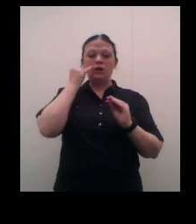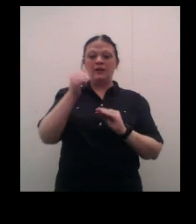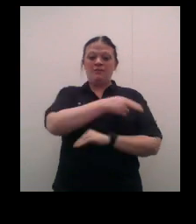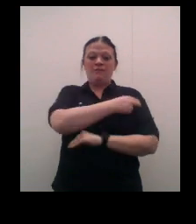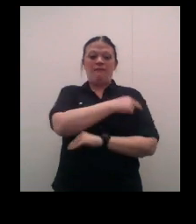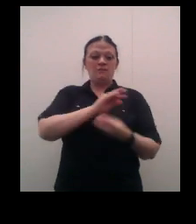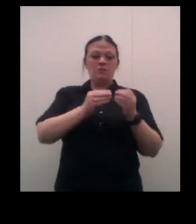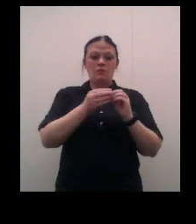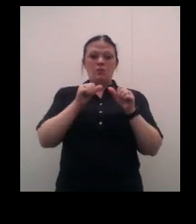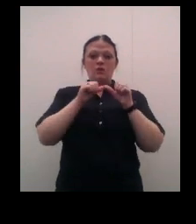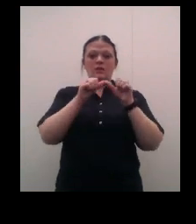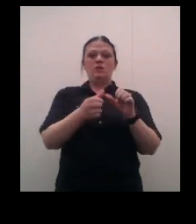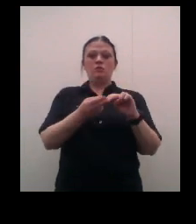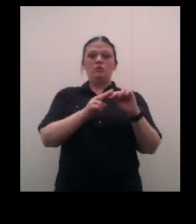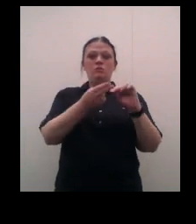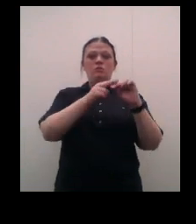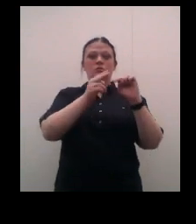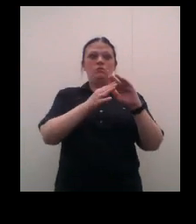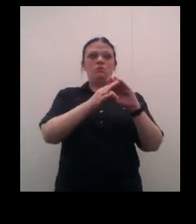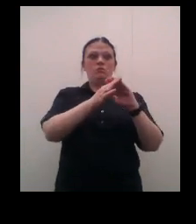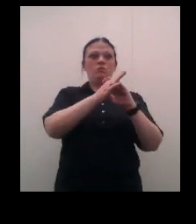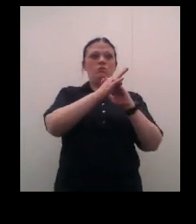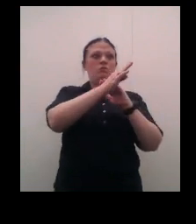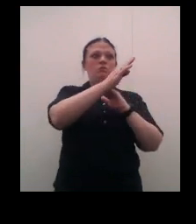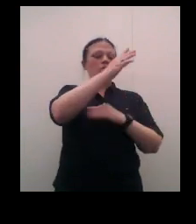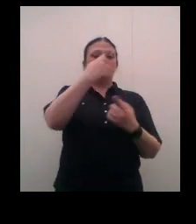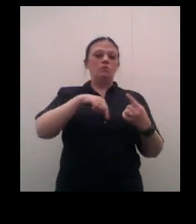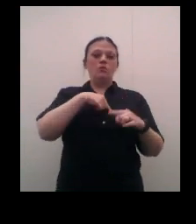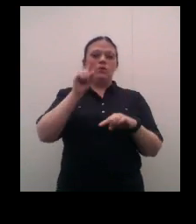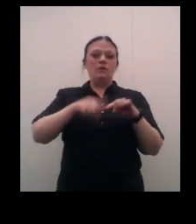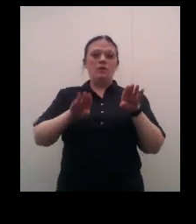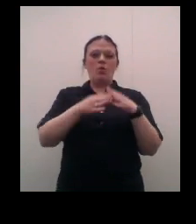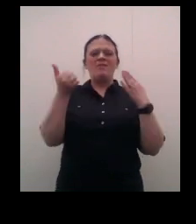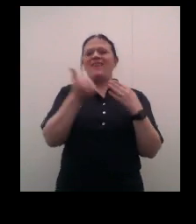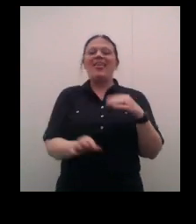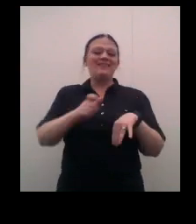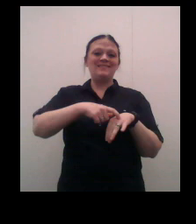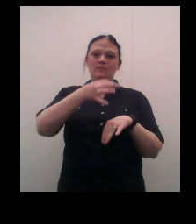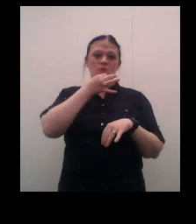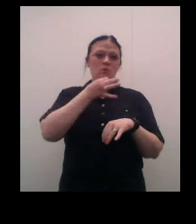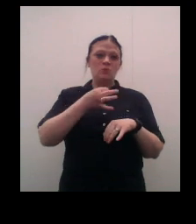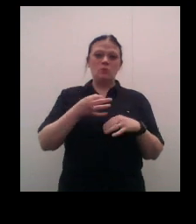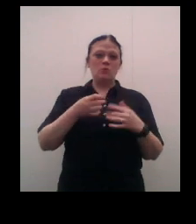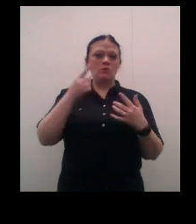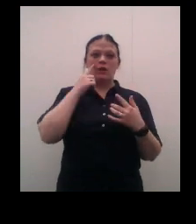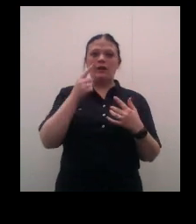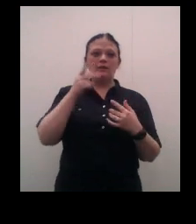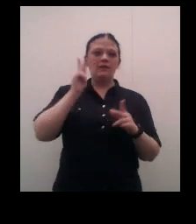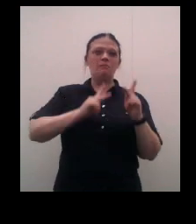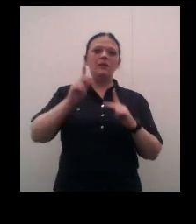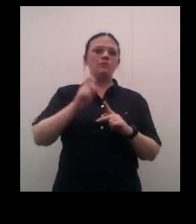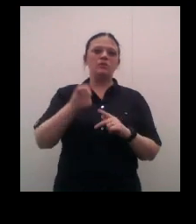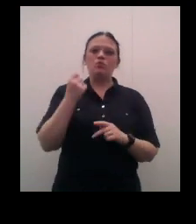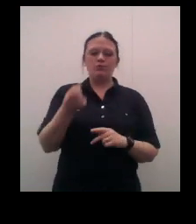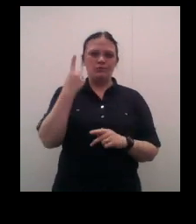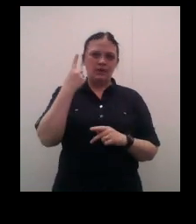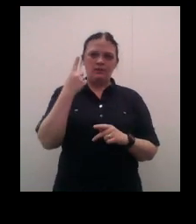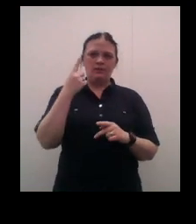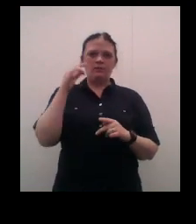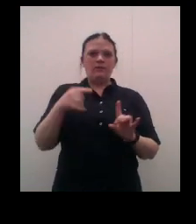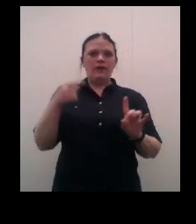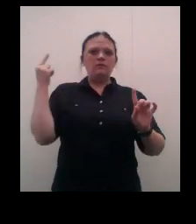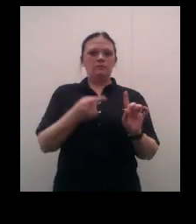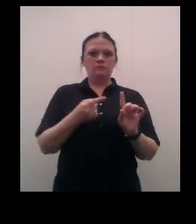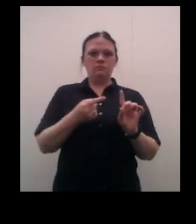number keeps on going up, we're not going to be able to be able to open anytime soon. And I think people need to understand that, because that's going to be one of the